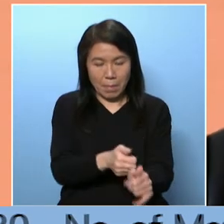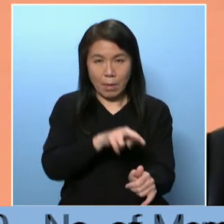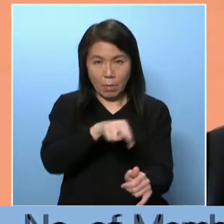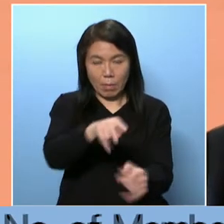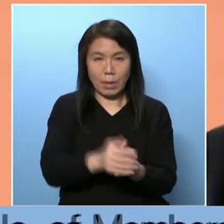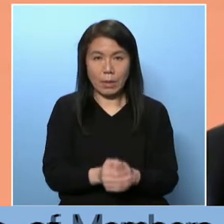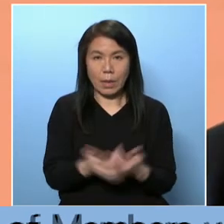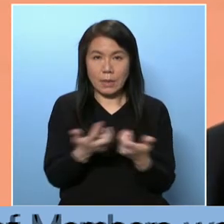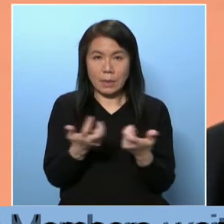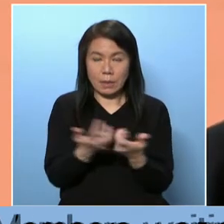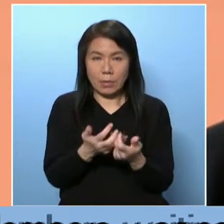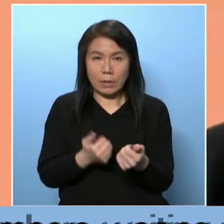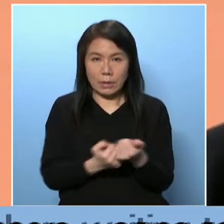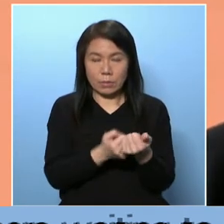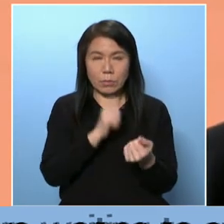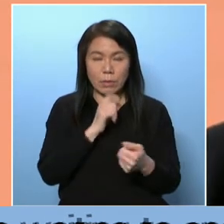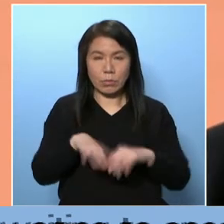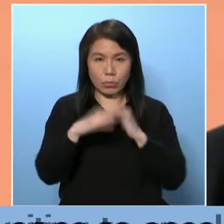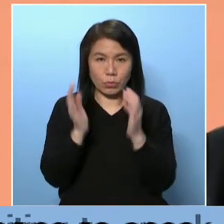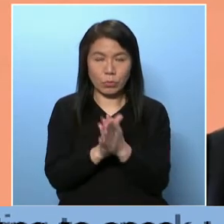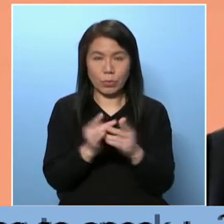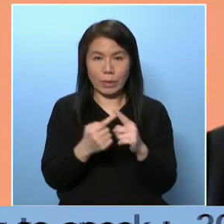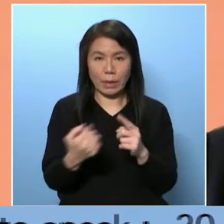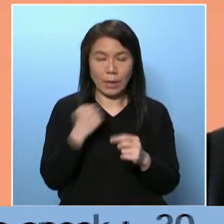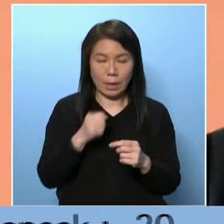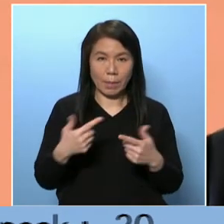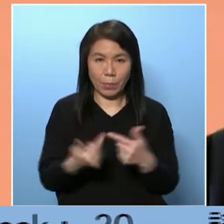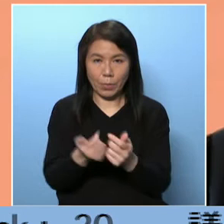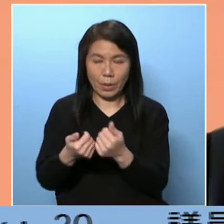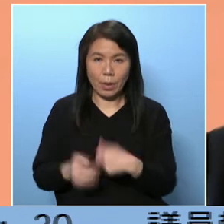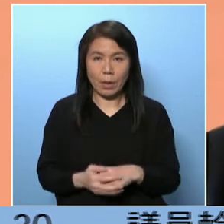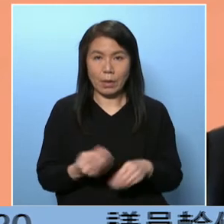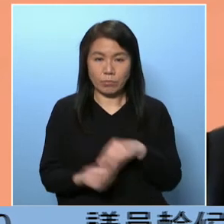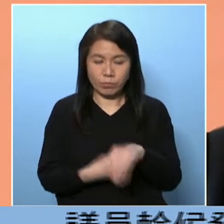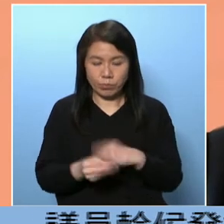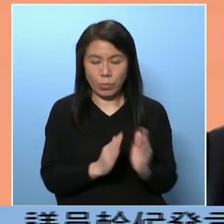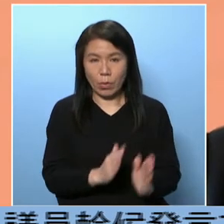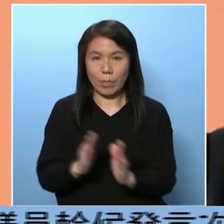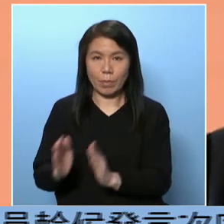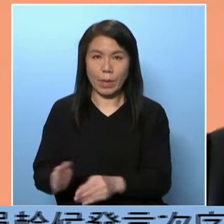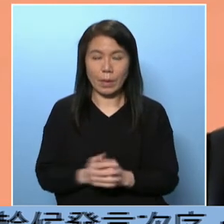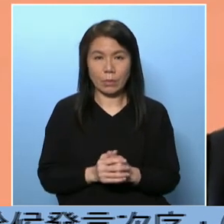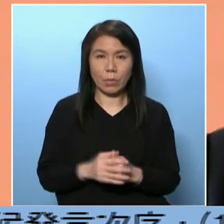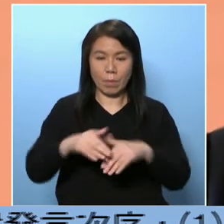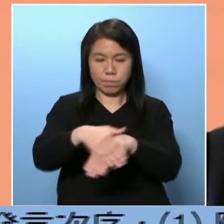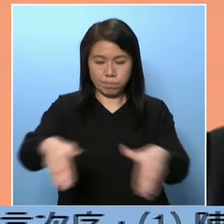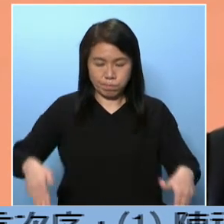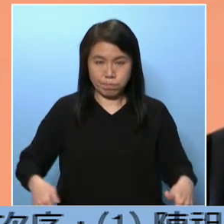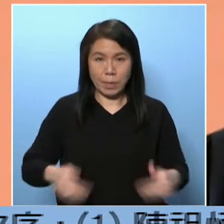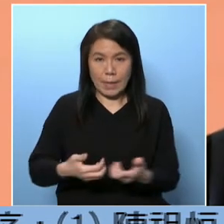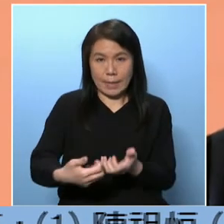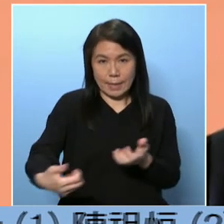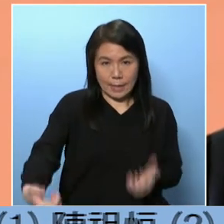initiatives, including IT means, including the use of big data, and also mobilizing the